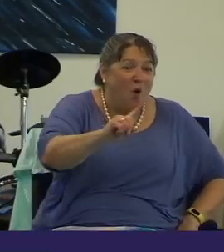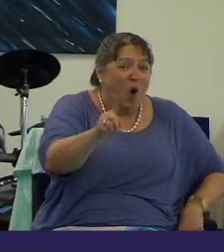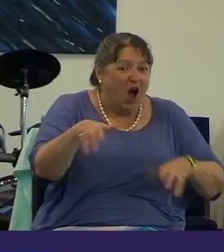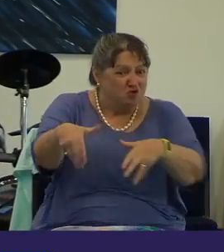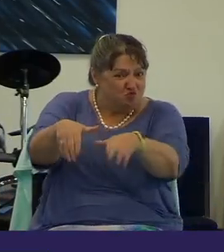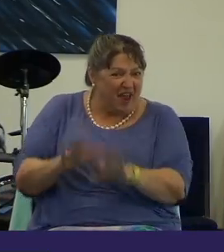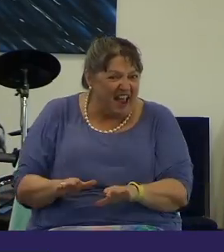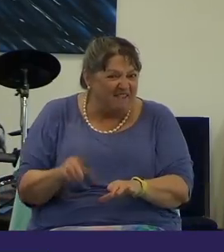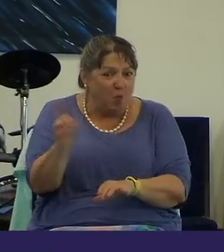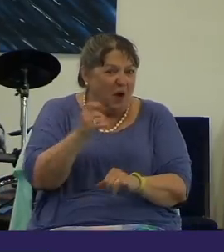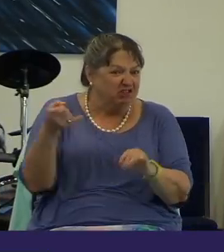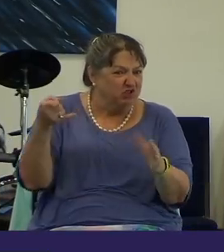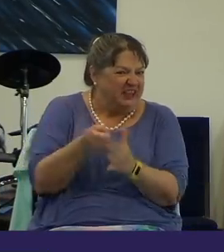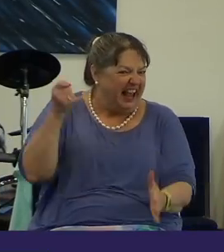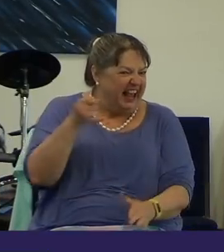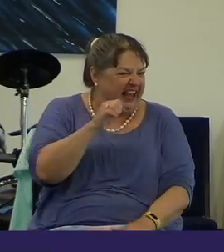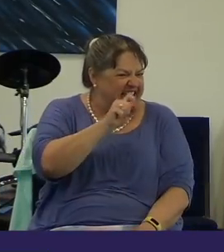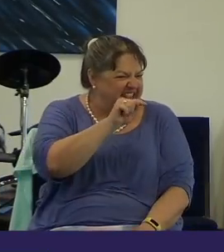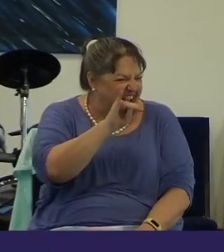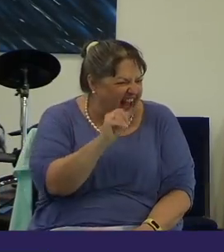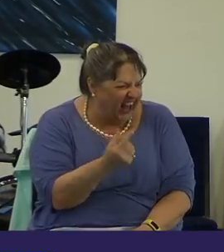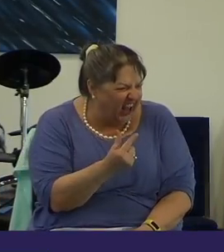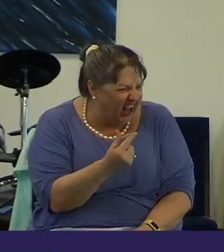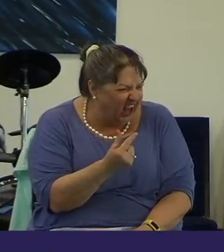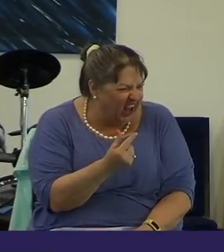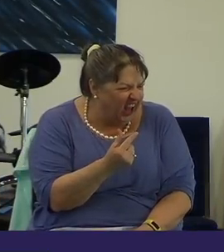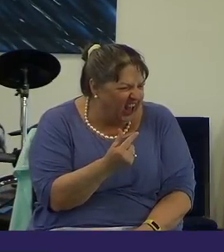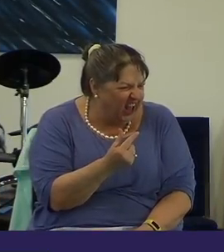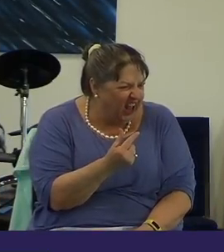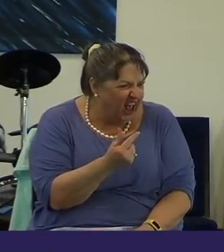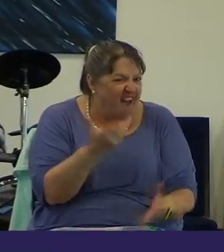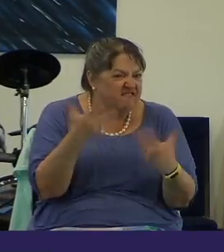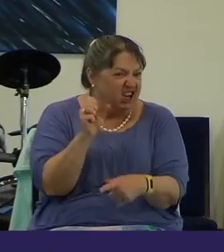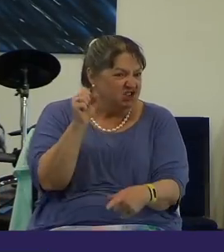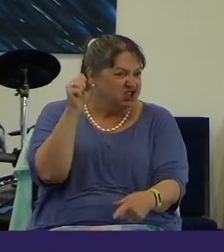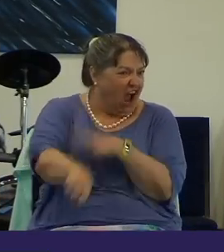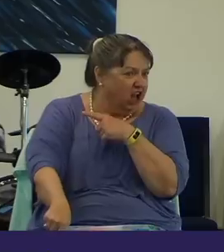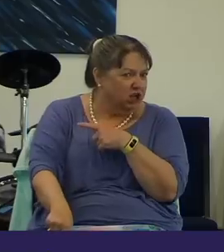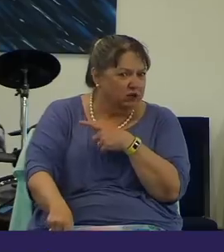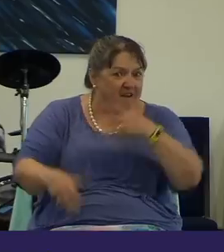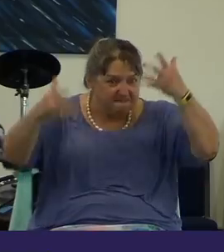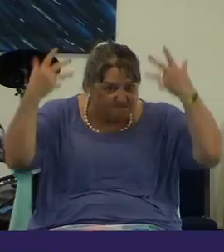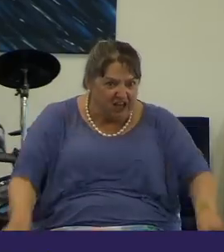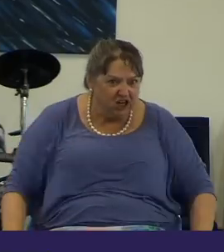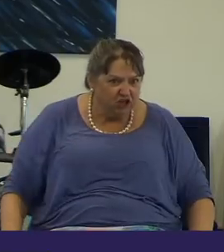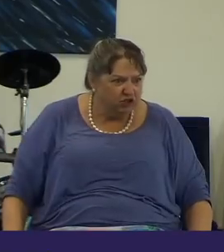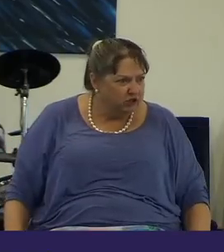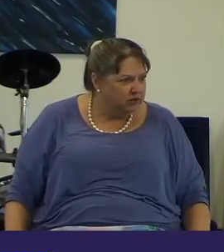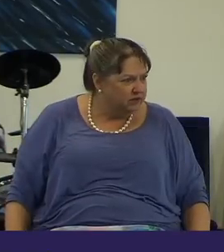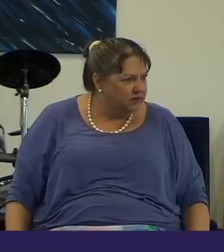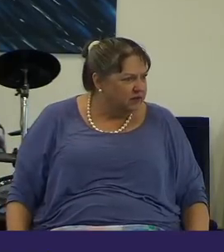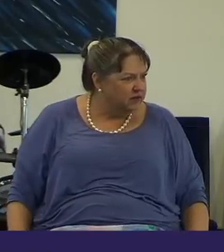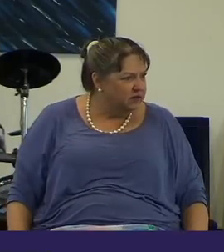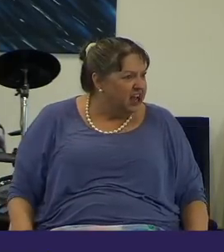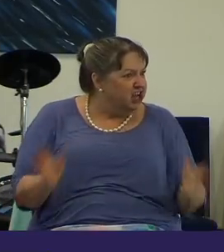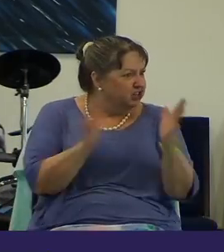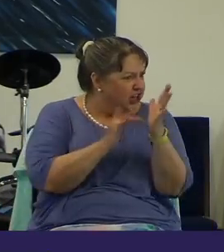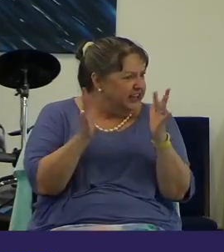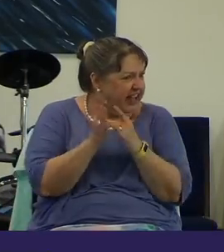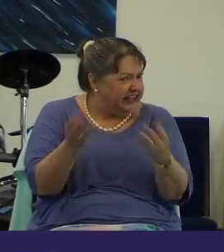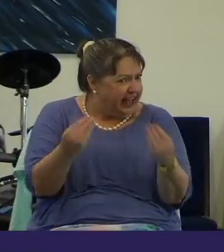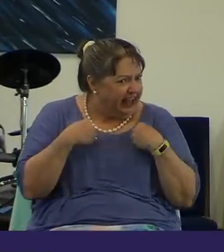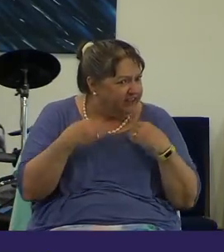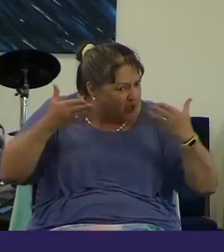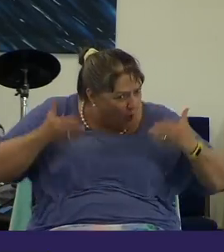Where is your sting? Death has been conquered. Death has been overtaken. Jesus has provided a way,